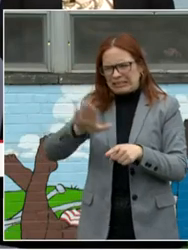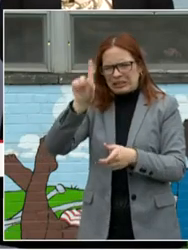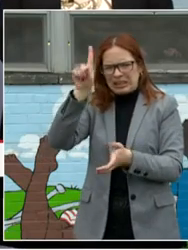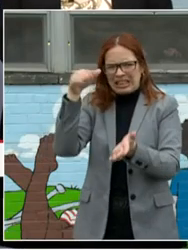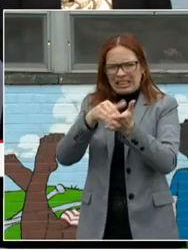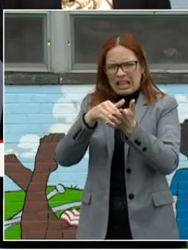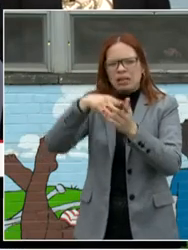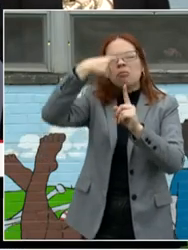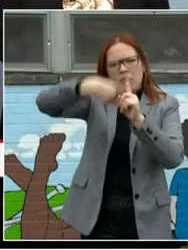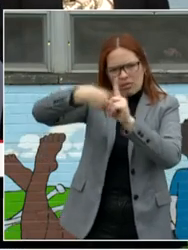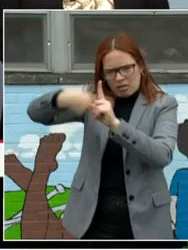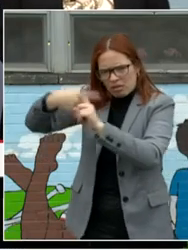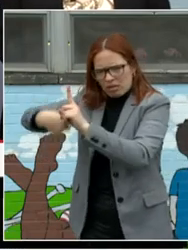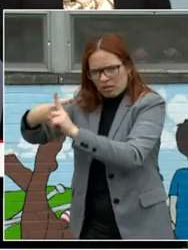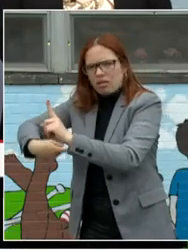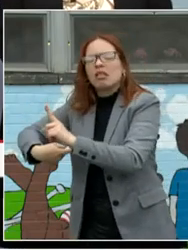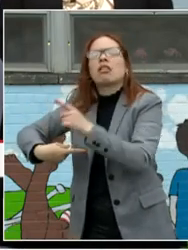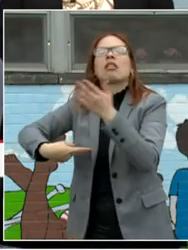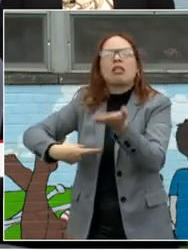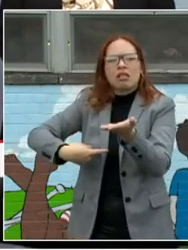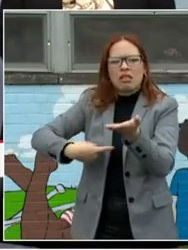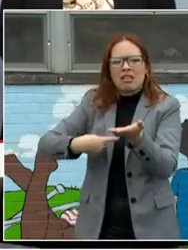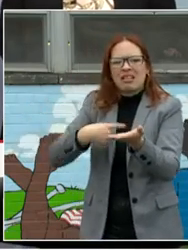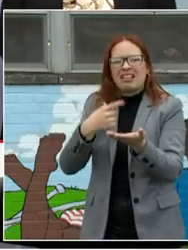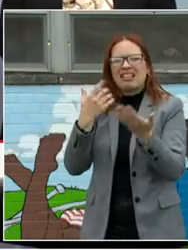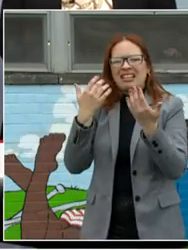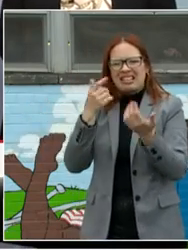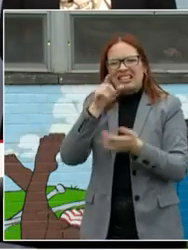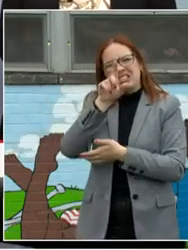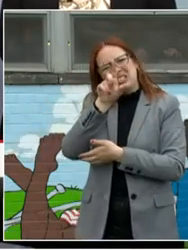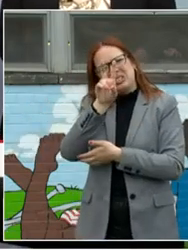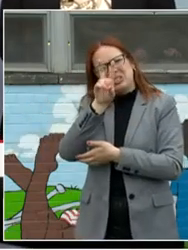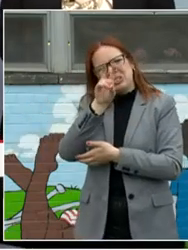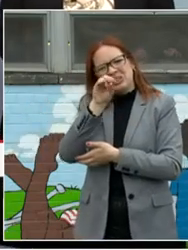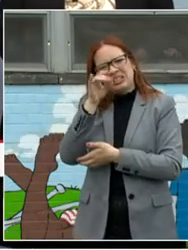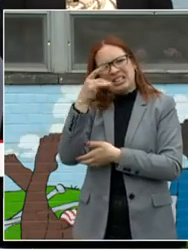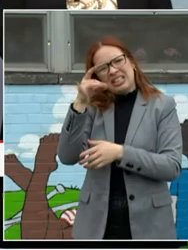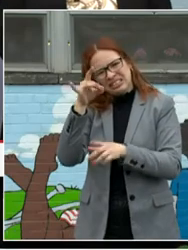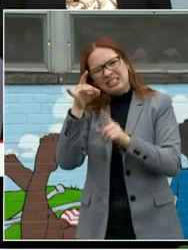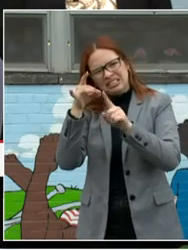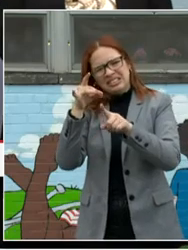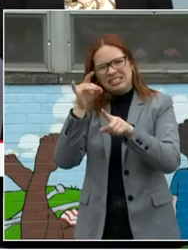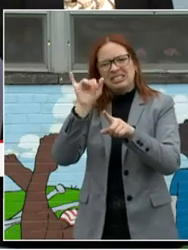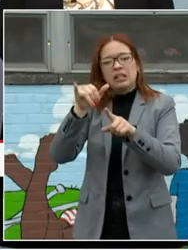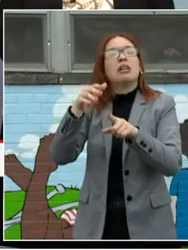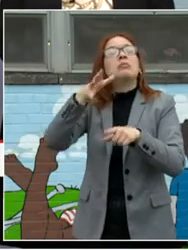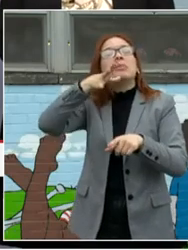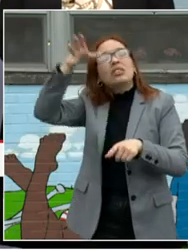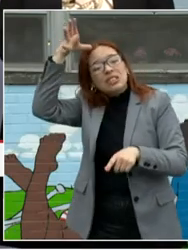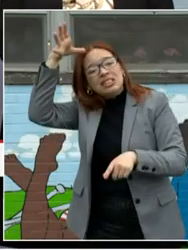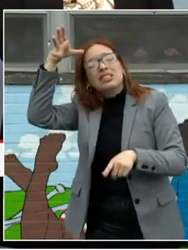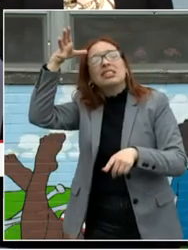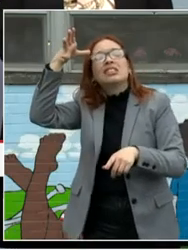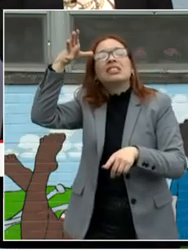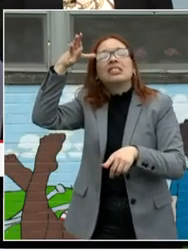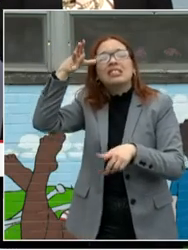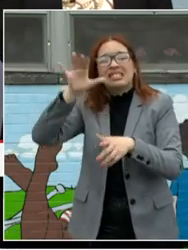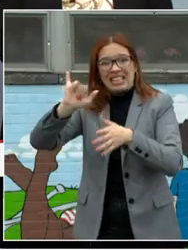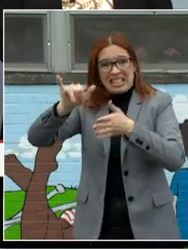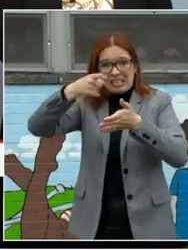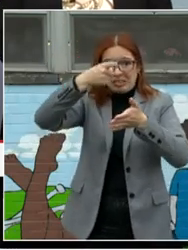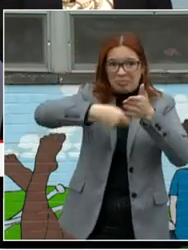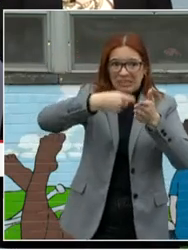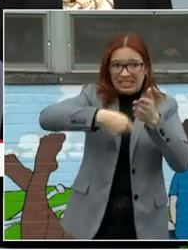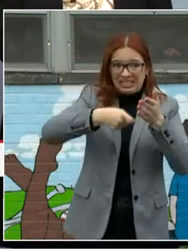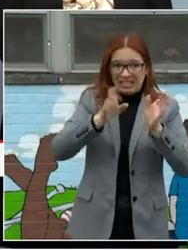to maintain it probably since 2018, which is another way that parents can take the cost of their